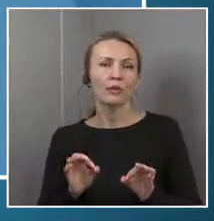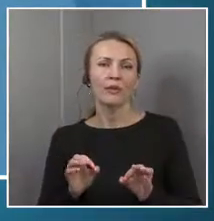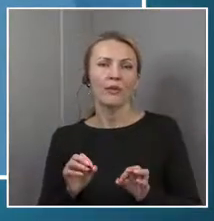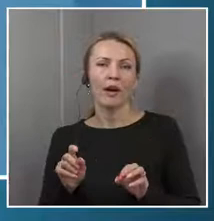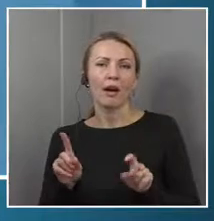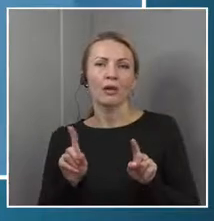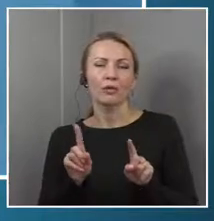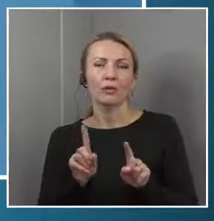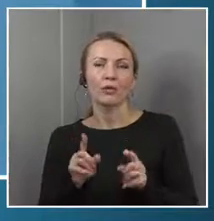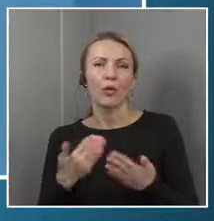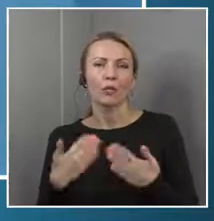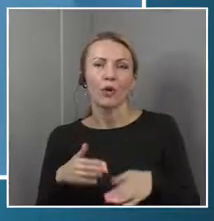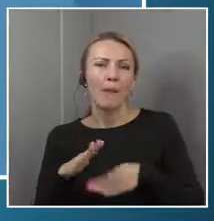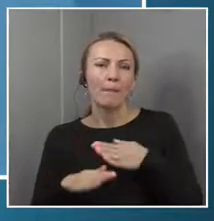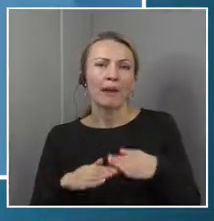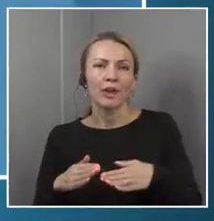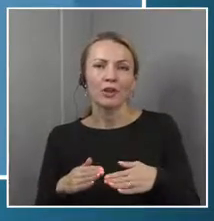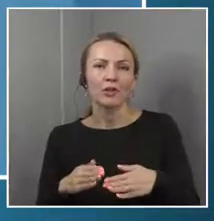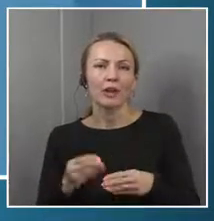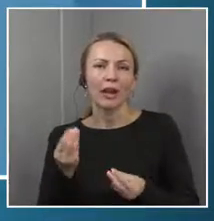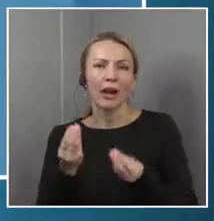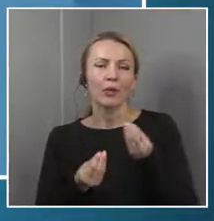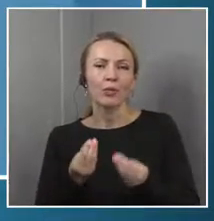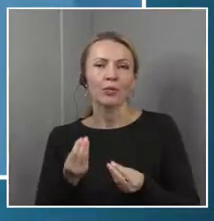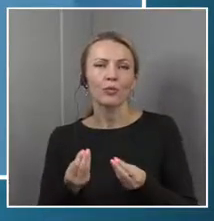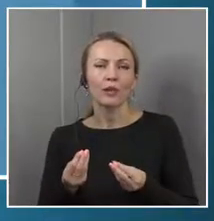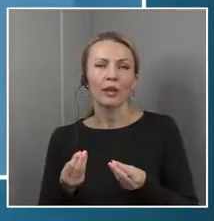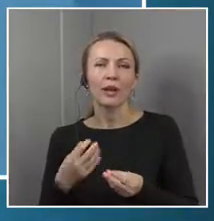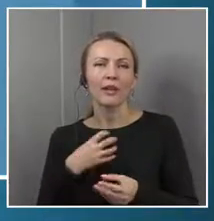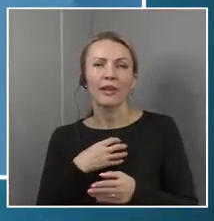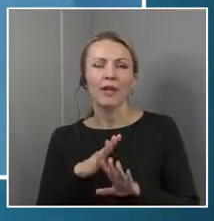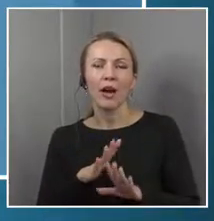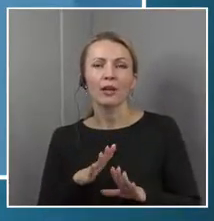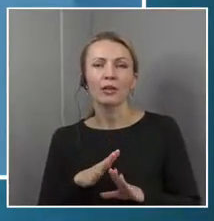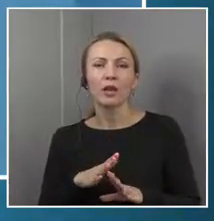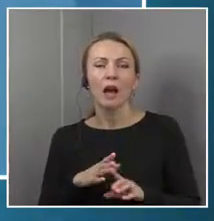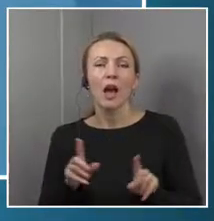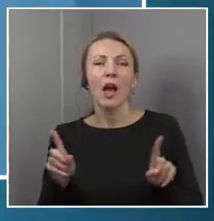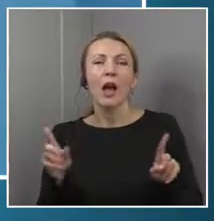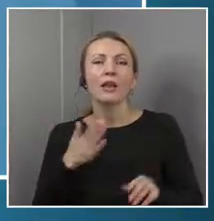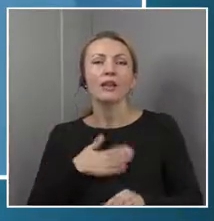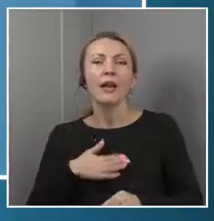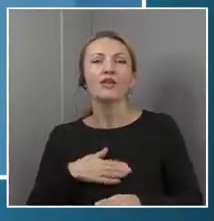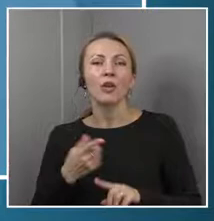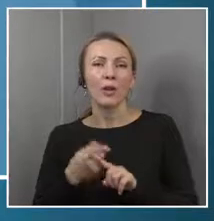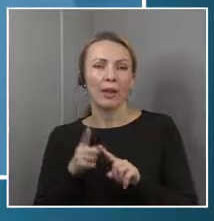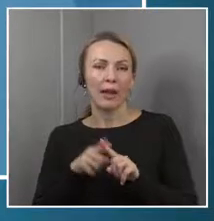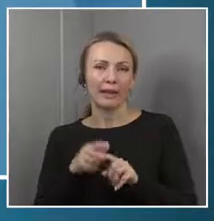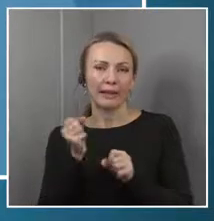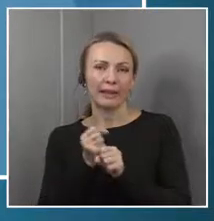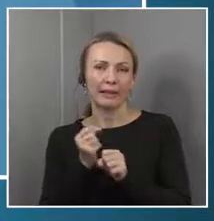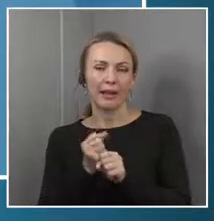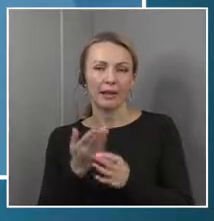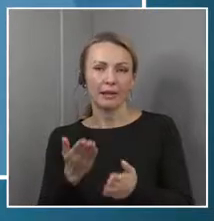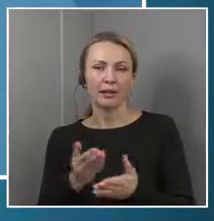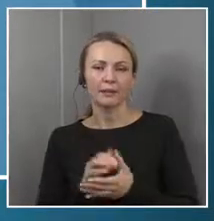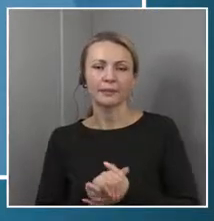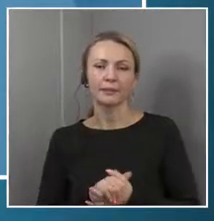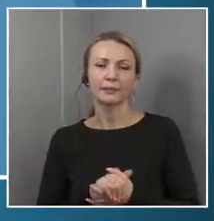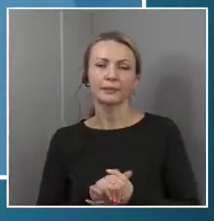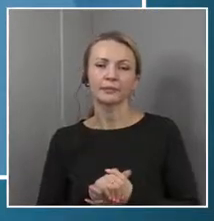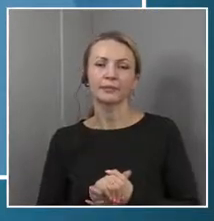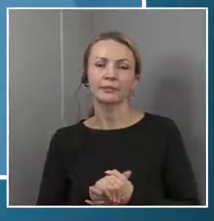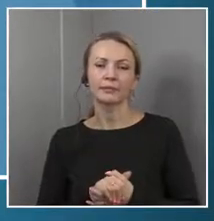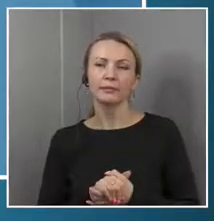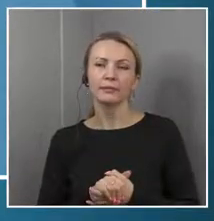try starting collecting things, be it matchboxes or coins or whatever, you need to understand why you do this. And that's what